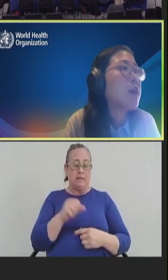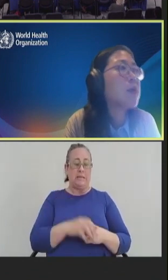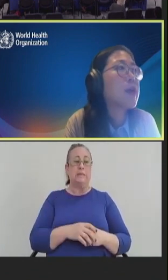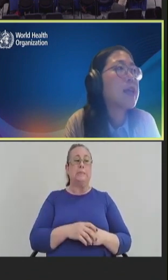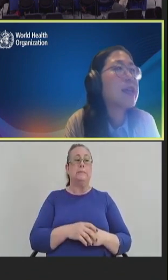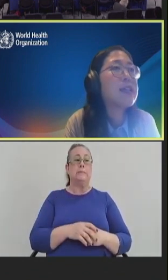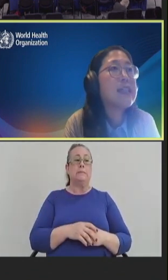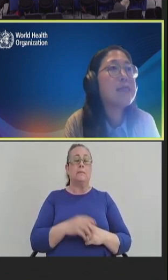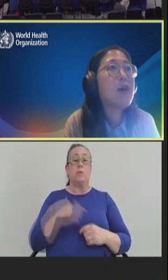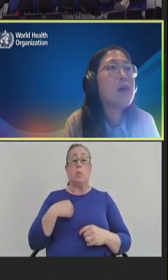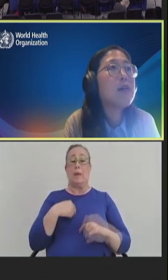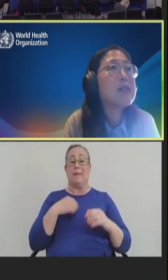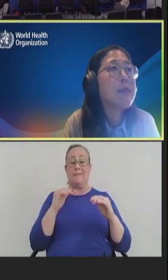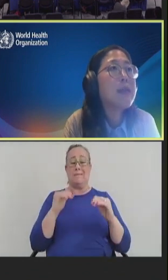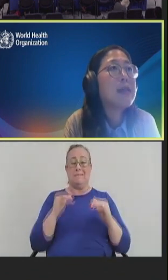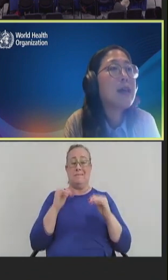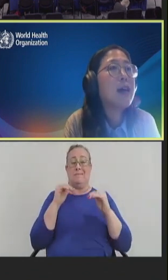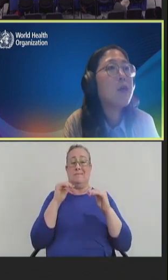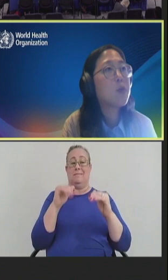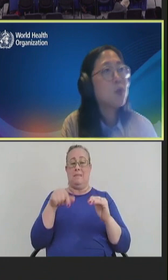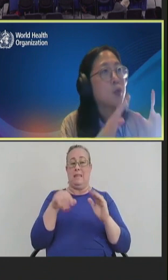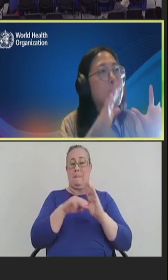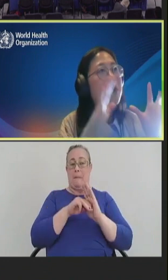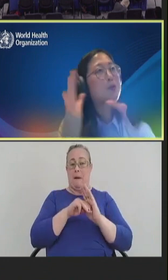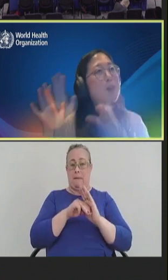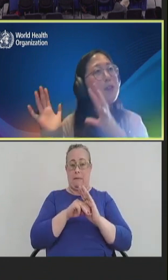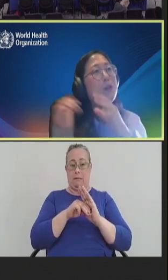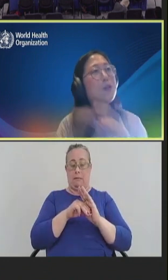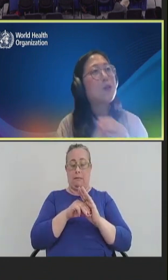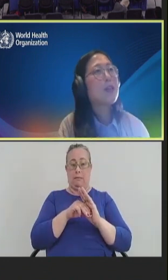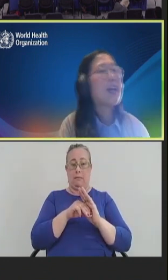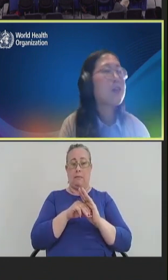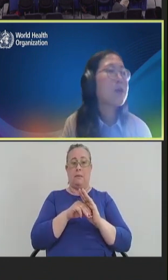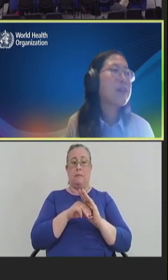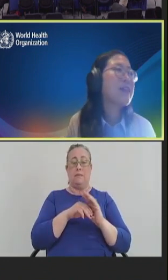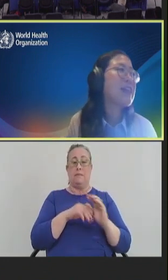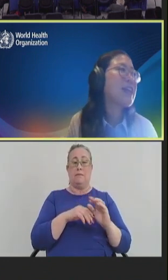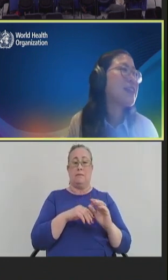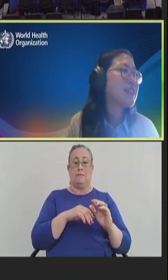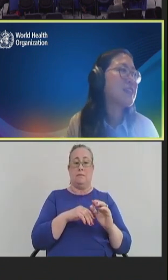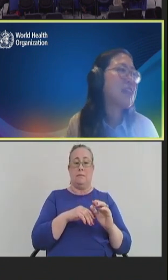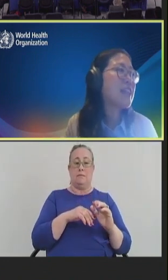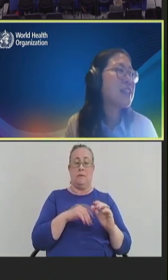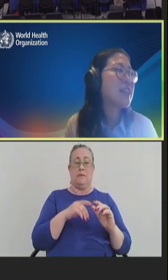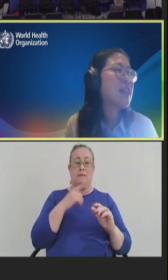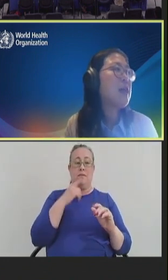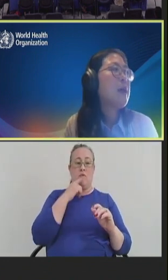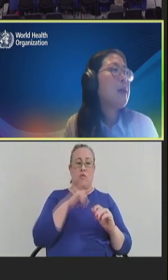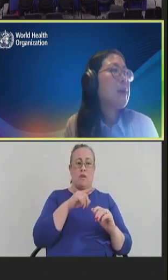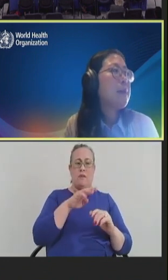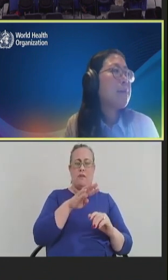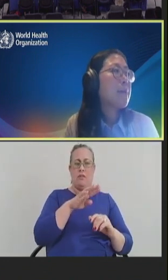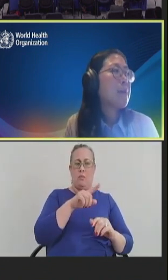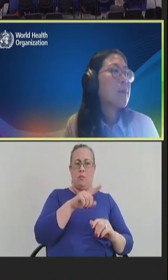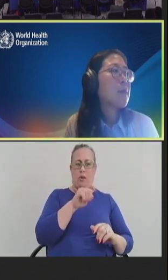We upgraded these models that was first used for the I-2030 analysis. Next.